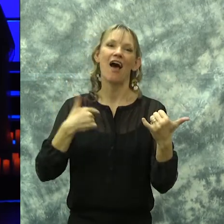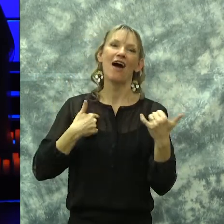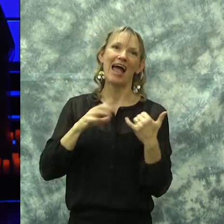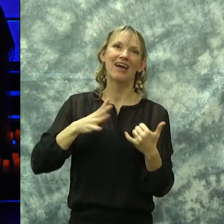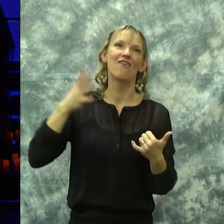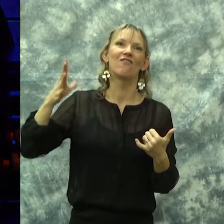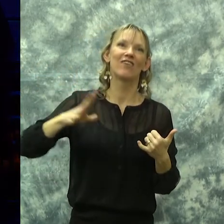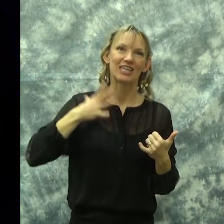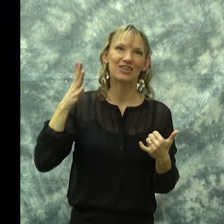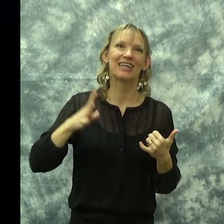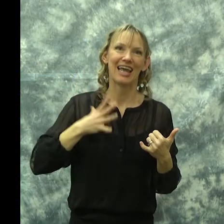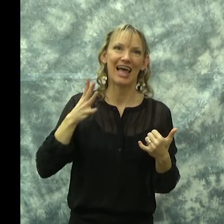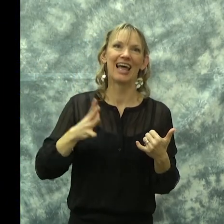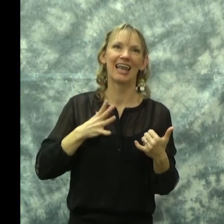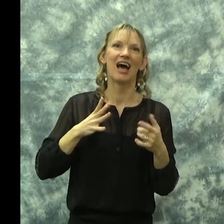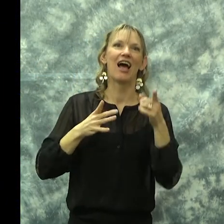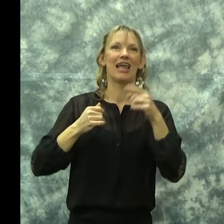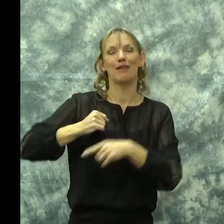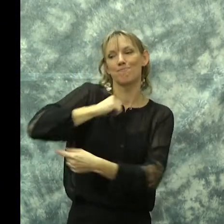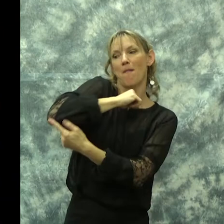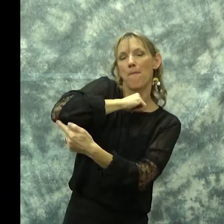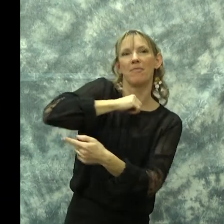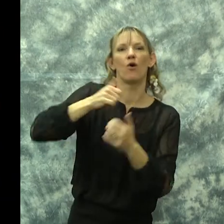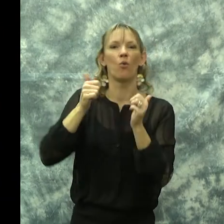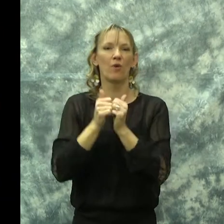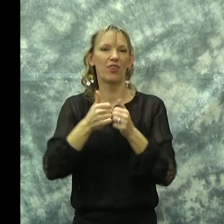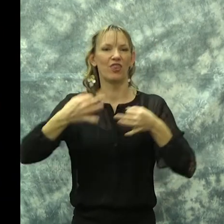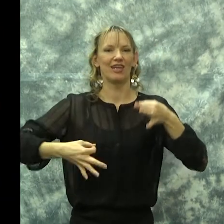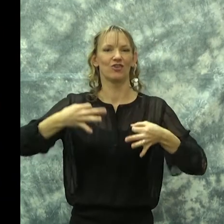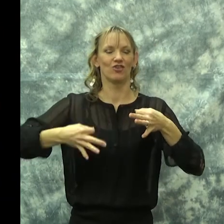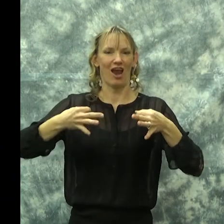he is, elbow bumping with the judge,